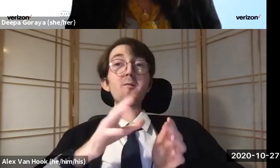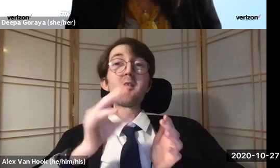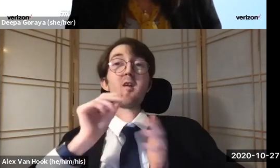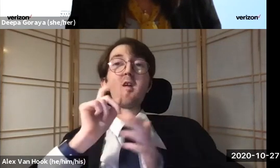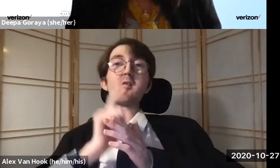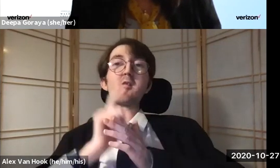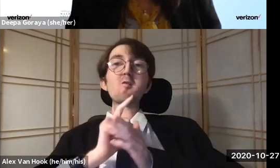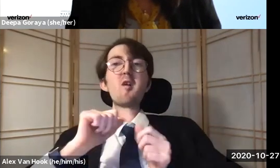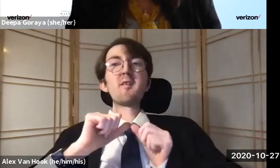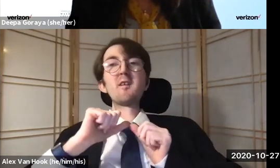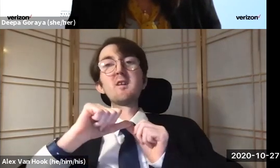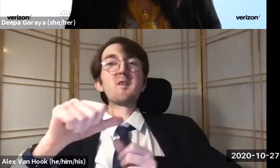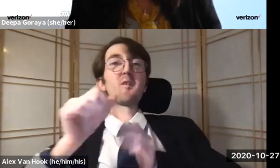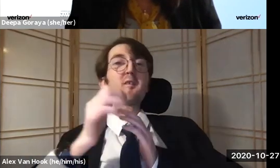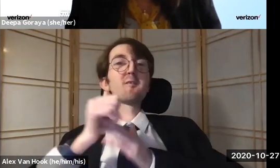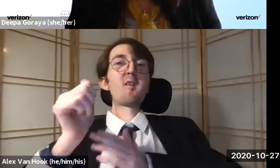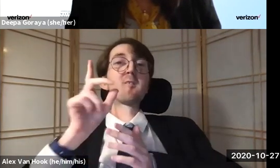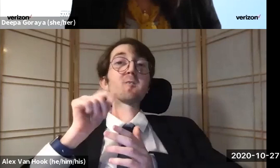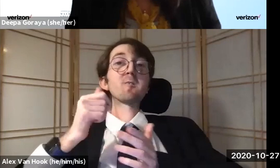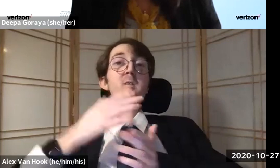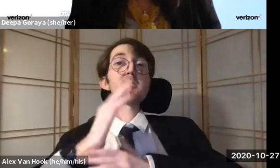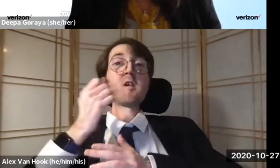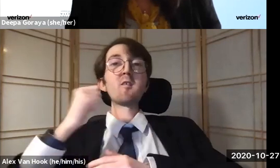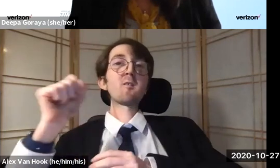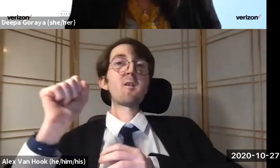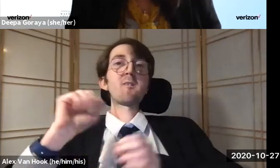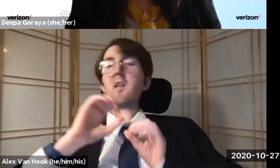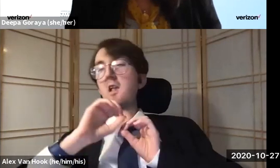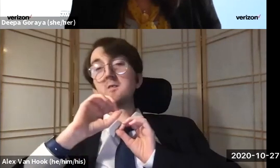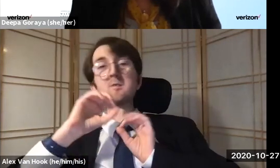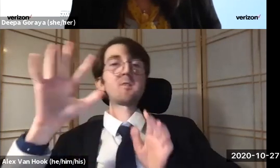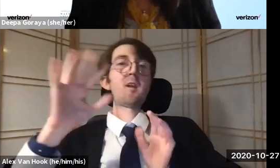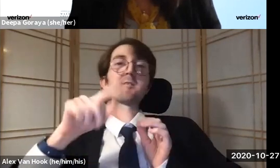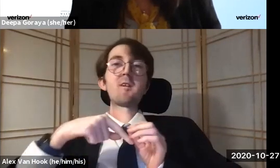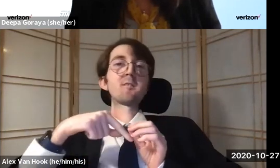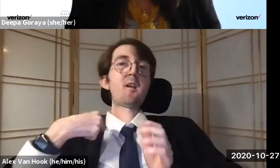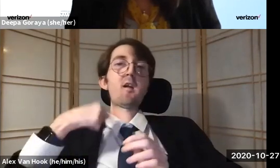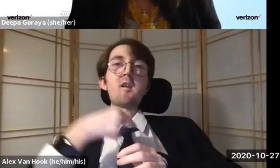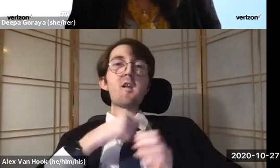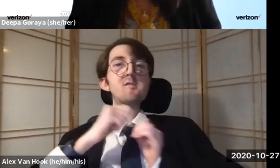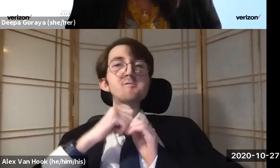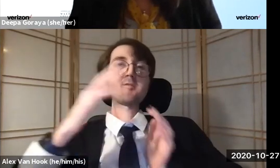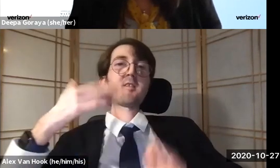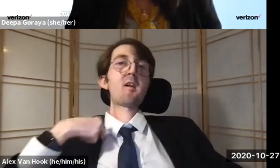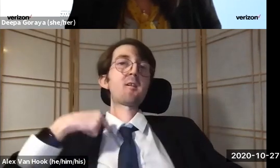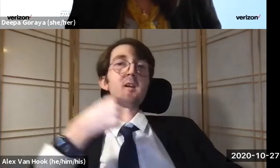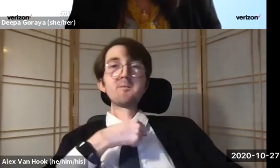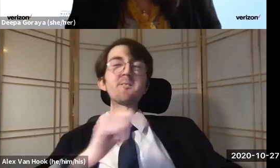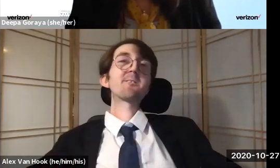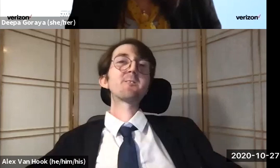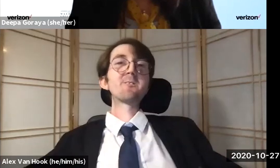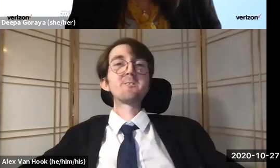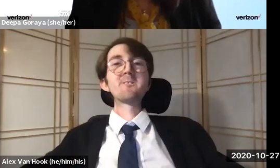with disabilities, not only law students or lawyers, but we need more folks to continue to lead the disability rights